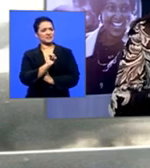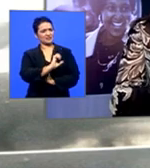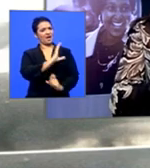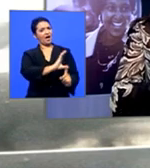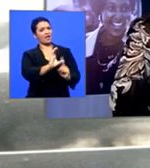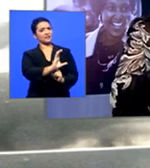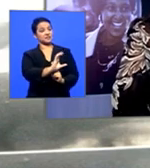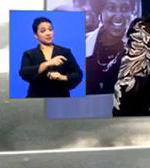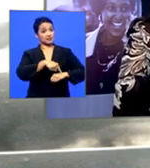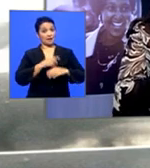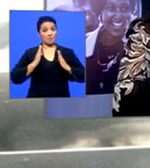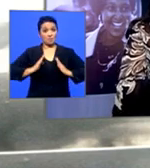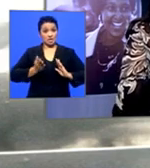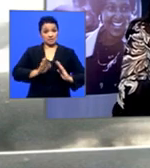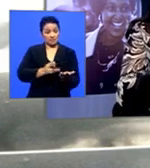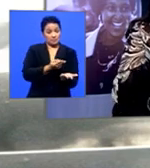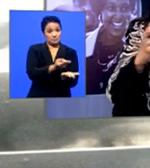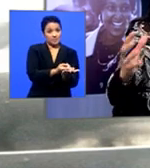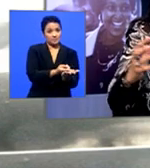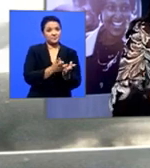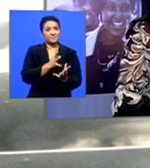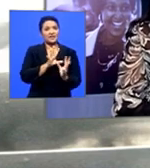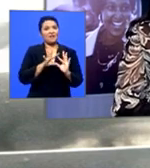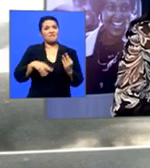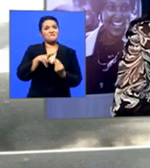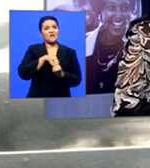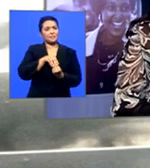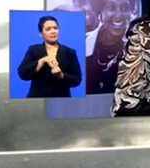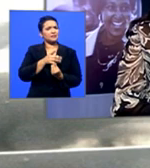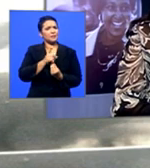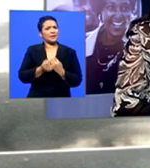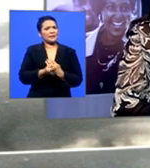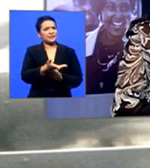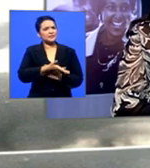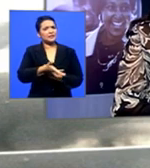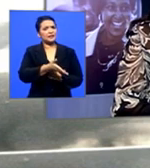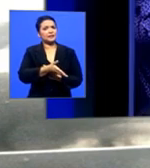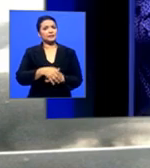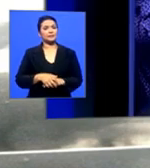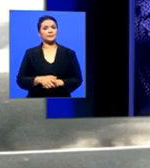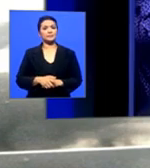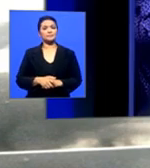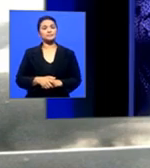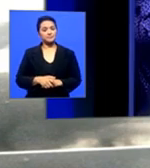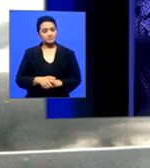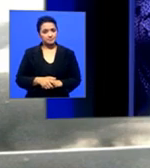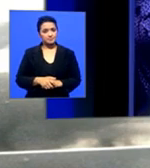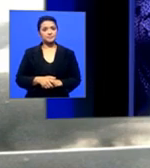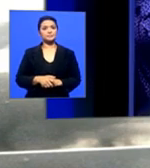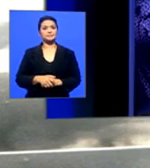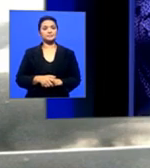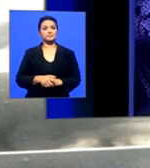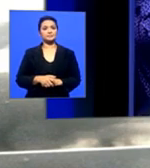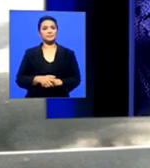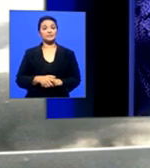that time when the body is first brought to the family, when that public viewing is about to take place? Obviously,